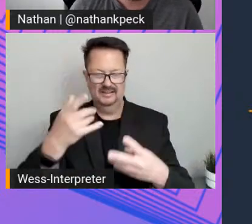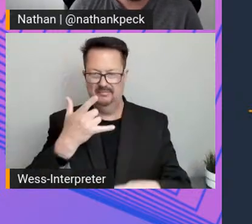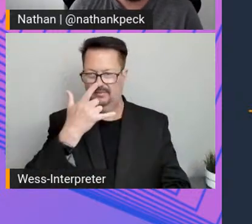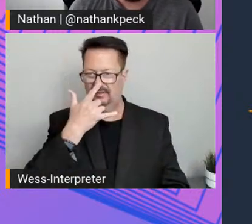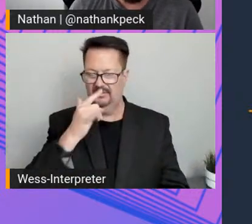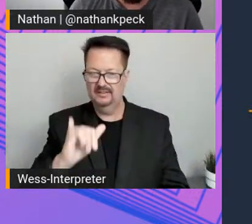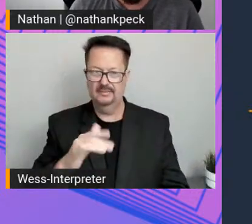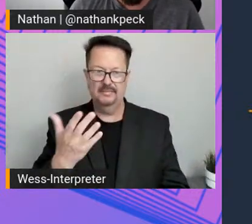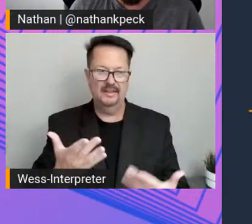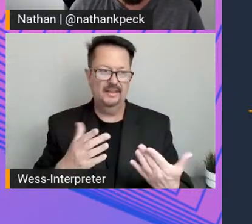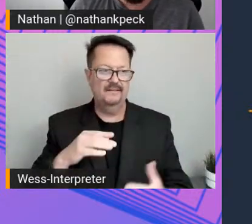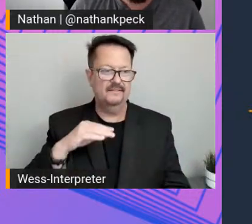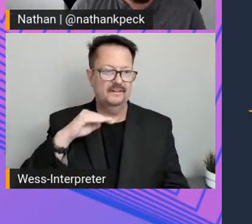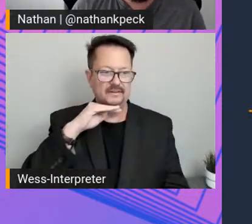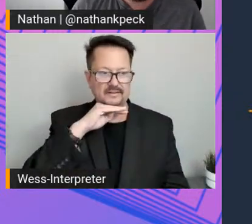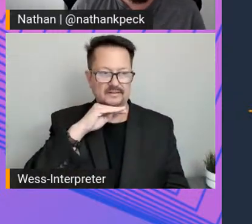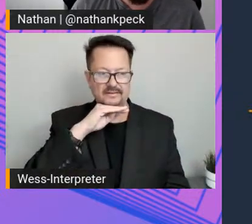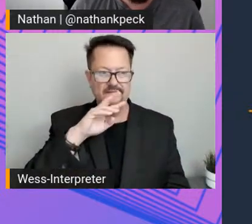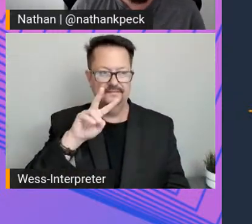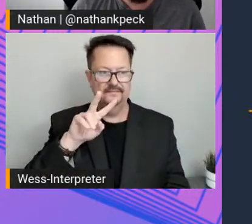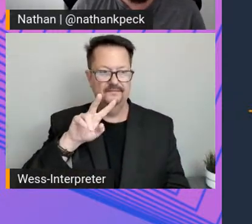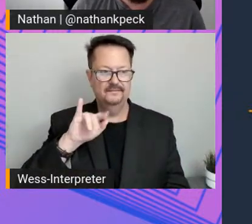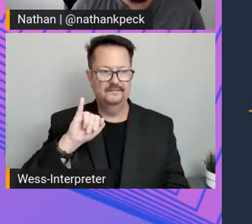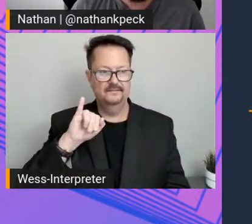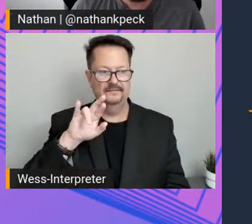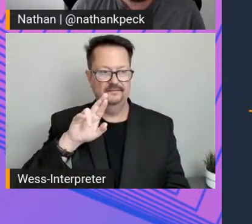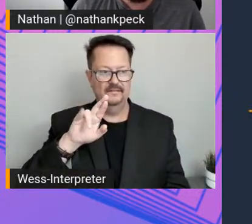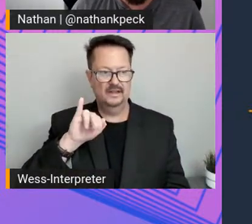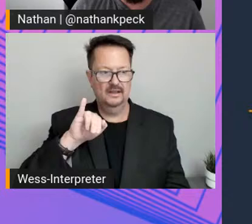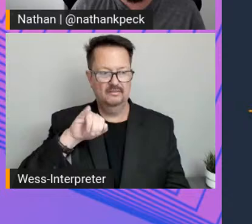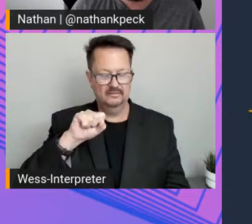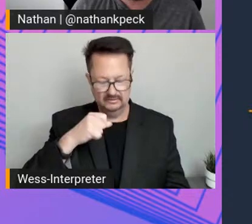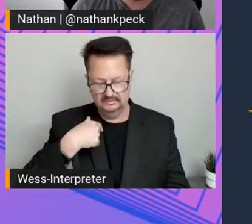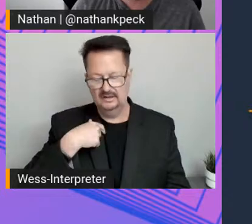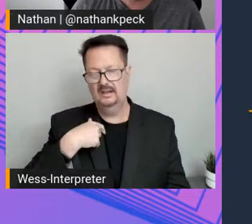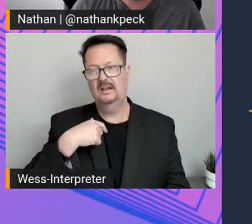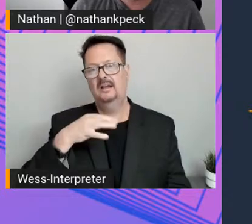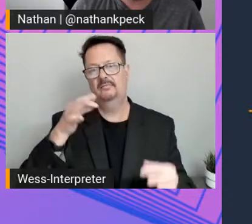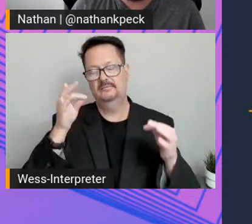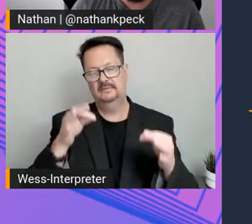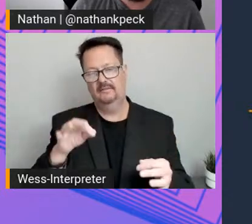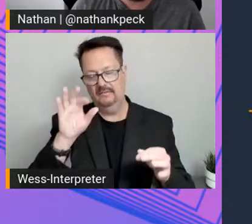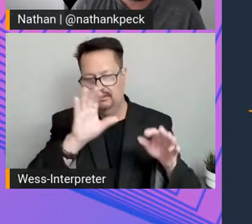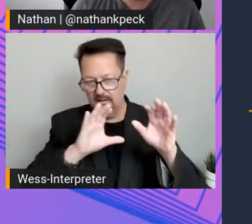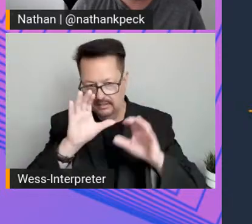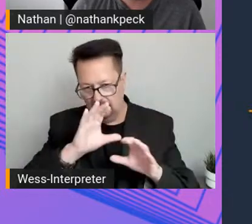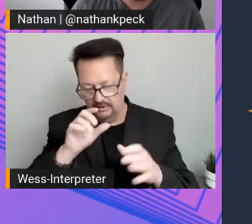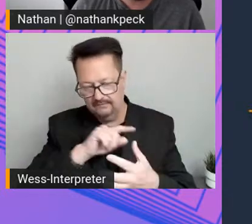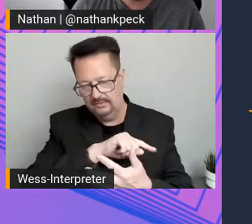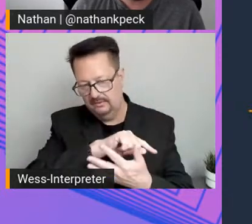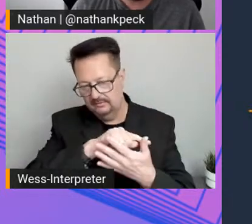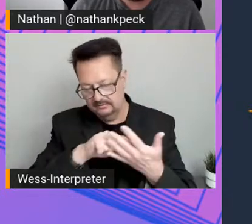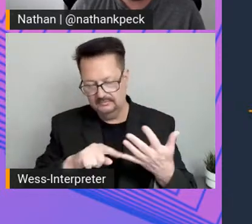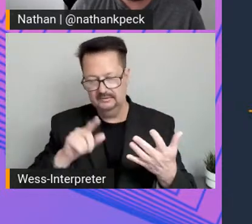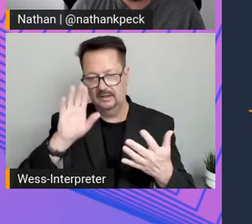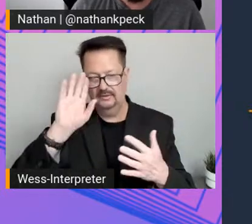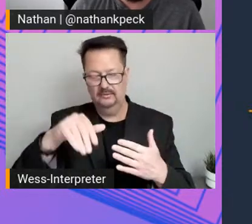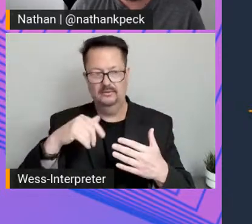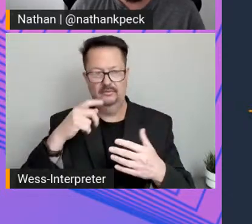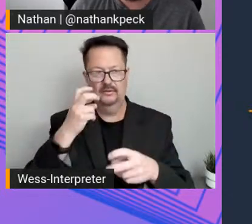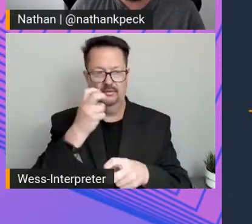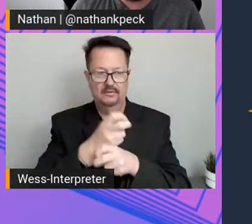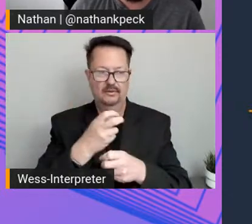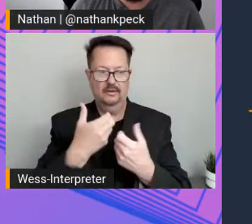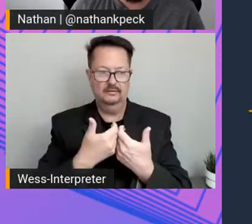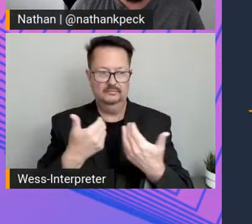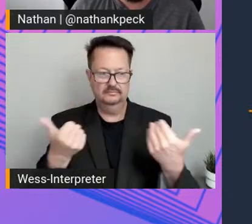it. I'm definitely going to be looking at AWS Lambda more for that because I know that every single one of those things is hard isolated from each other. Versus AWS